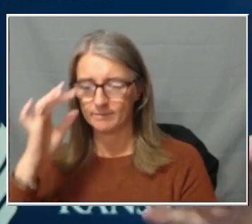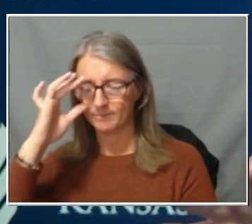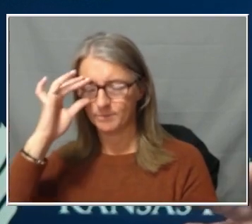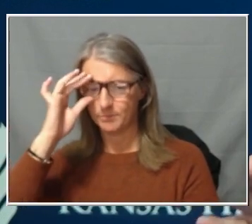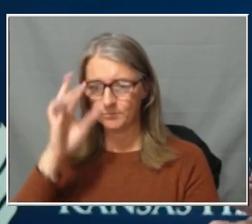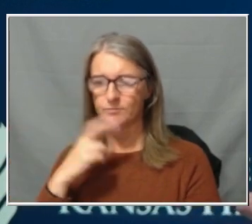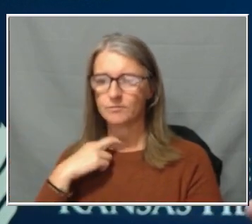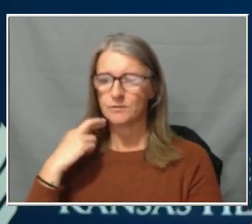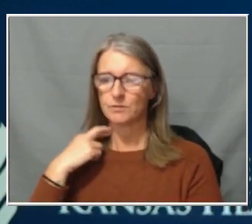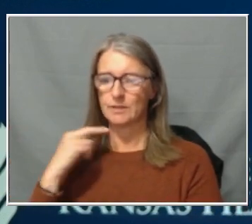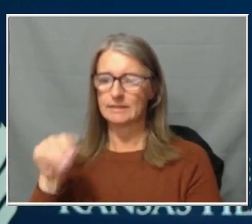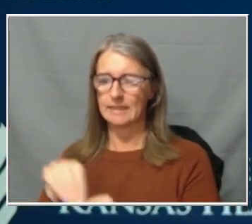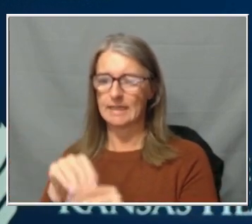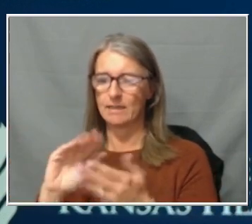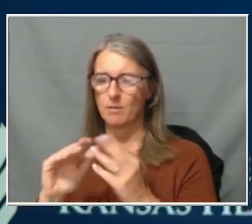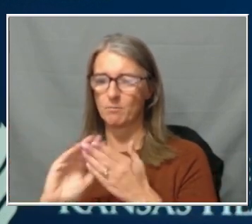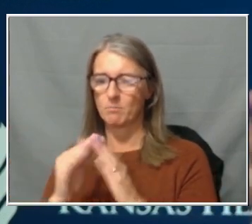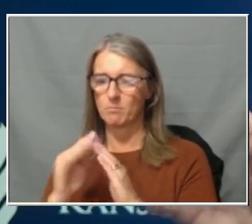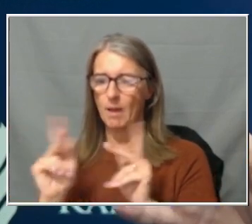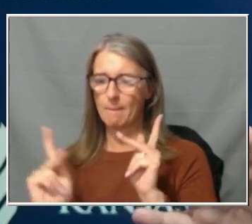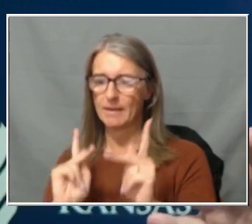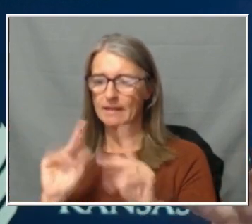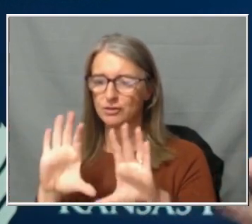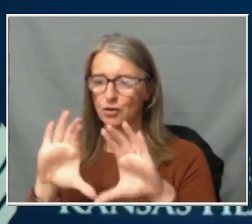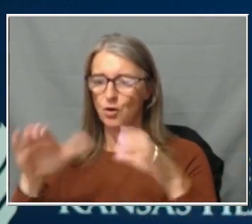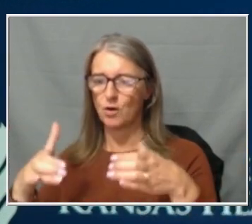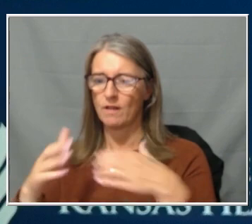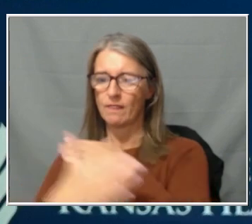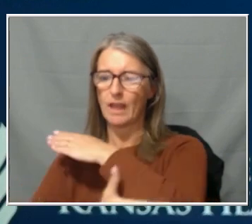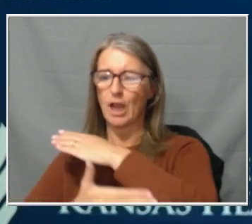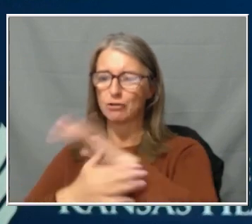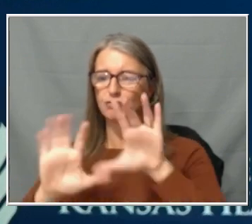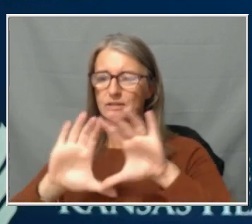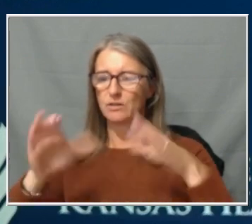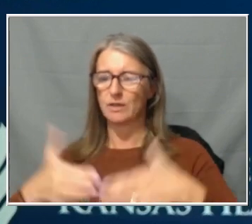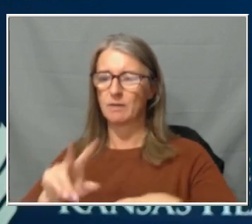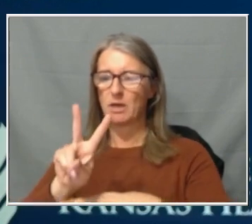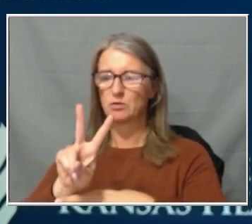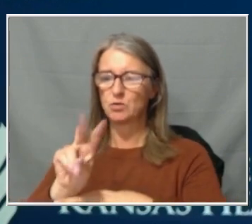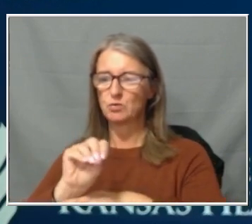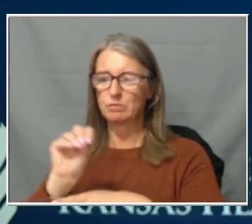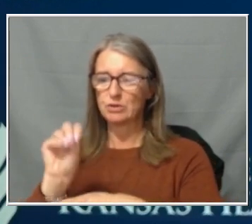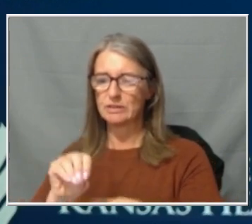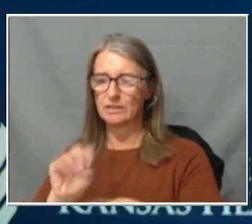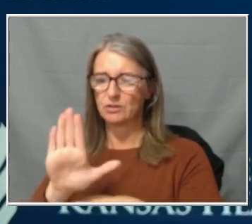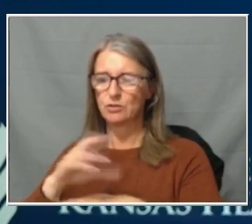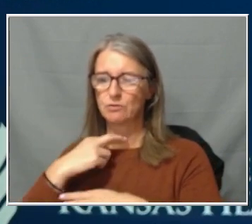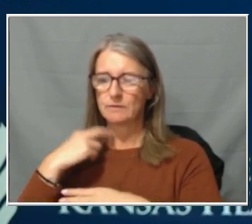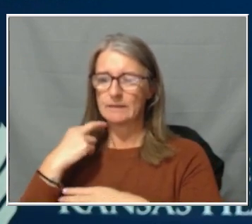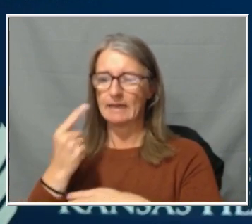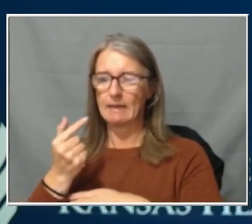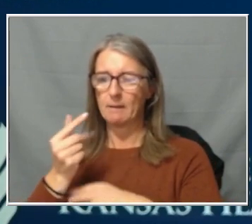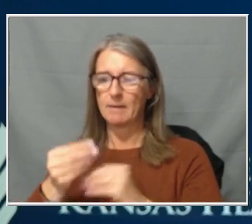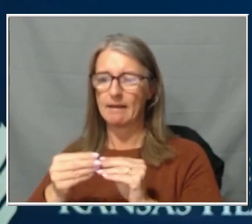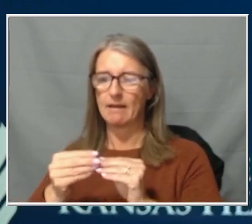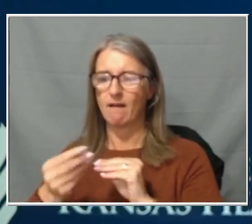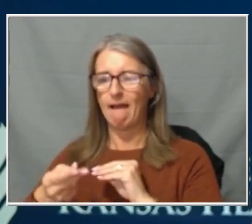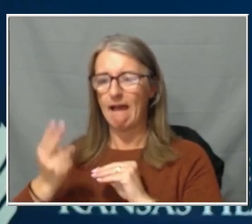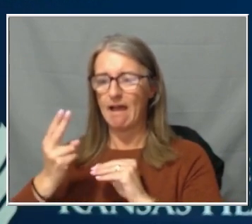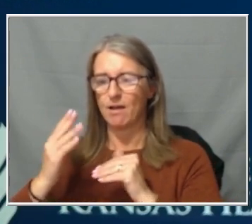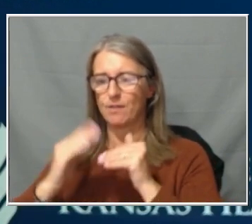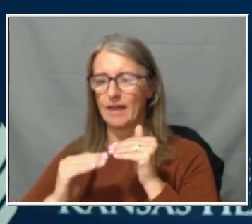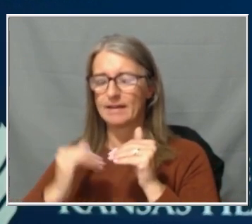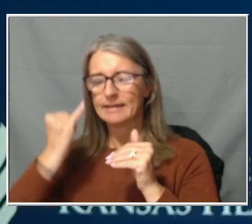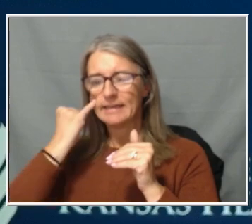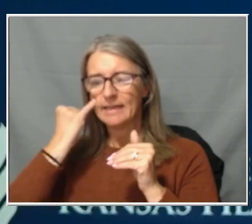of the population as a whole, if we just take the country as a whole, is about 2%, and your risk may be a little bit higher than that. Now, if you